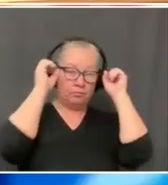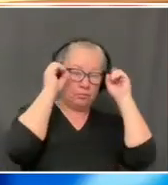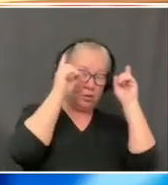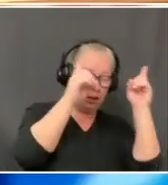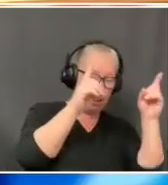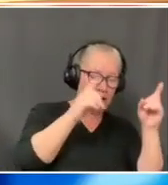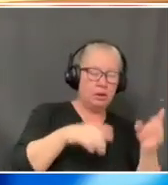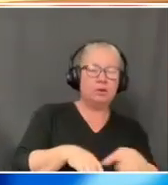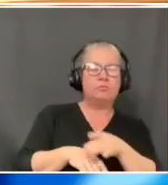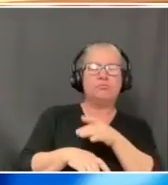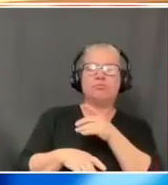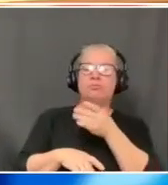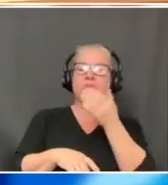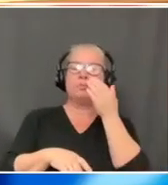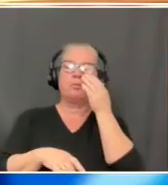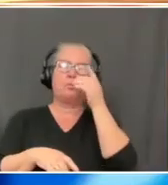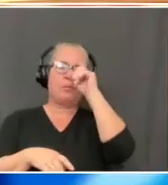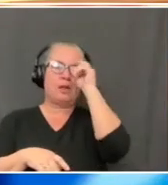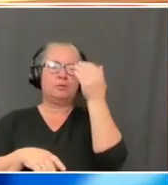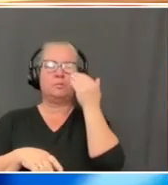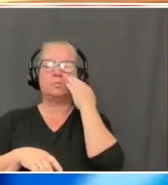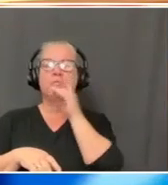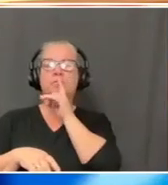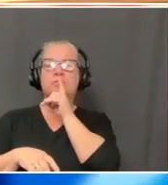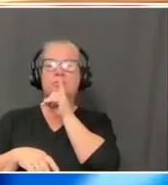which is, just anecdotal,